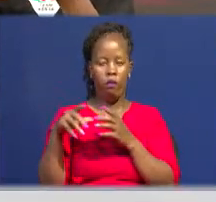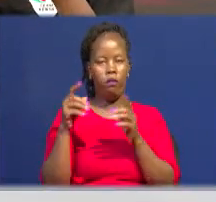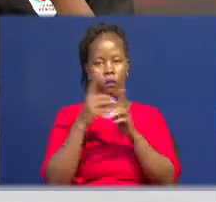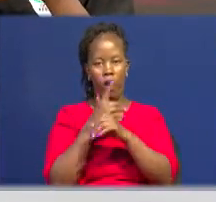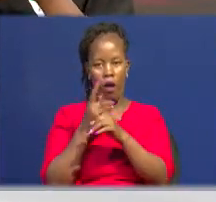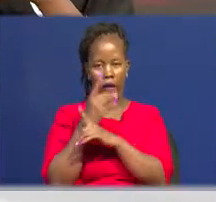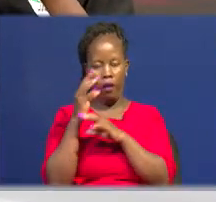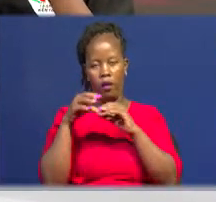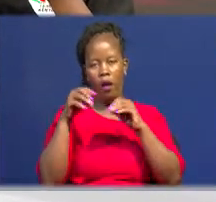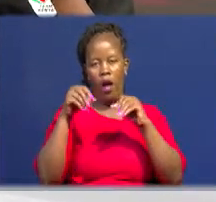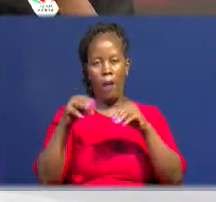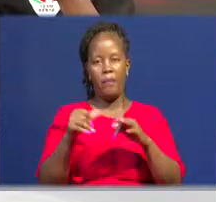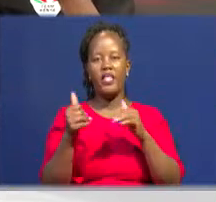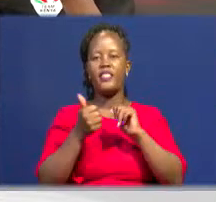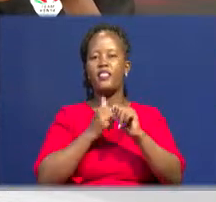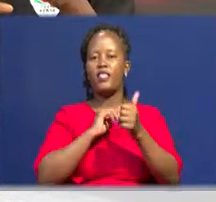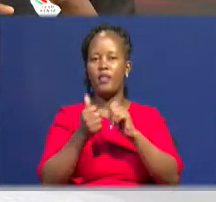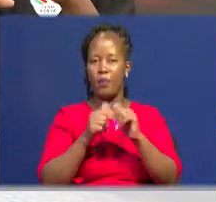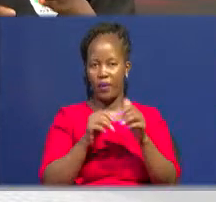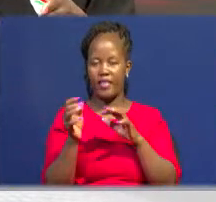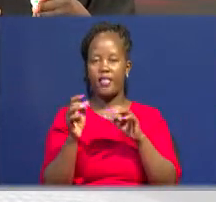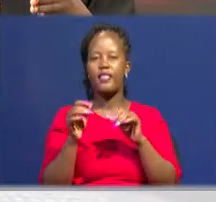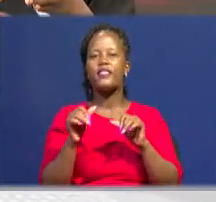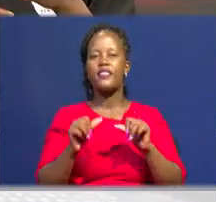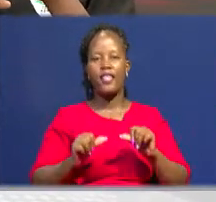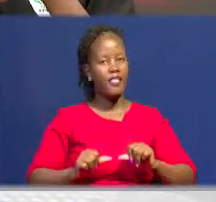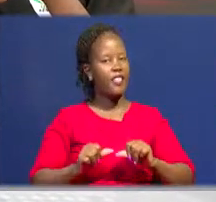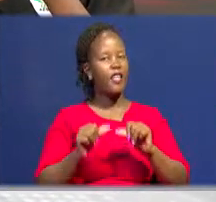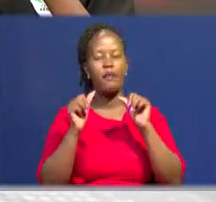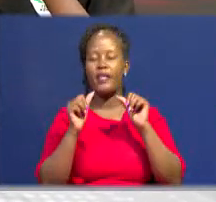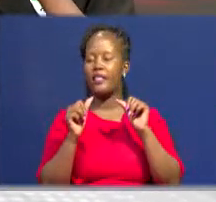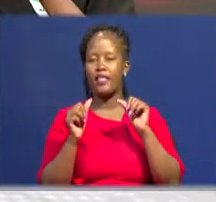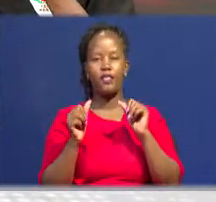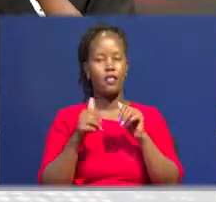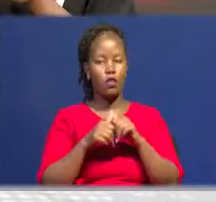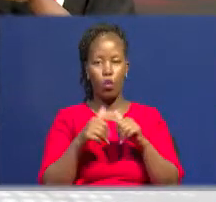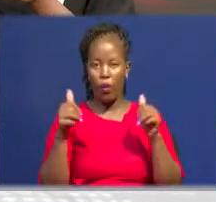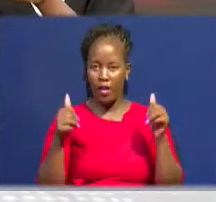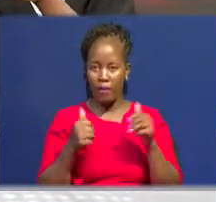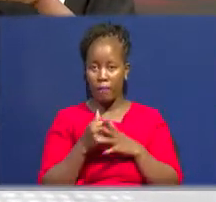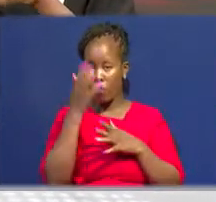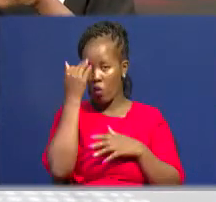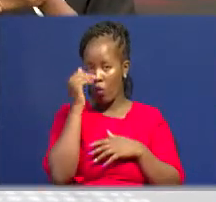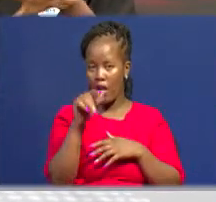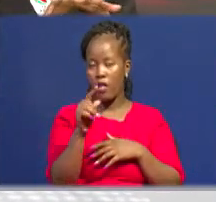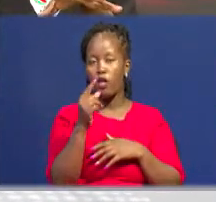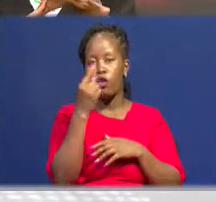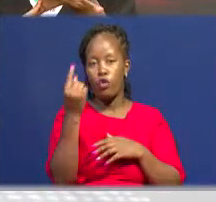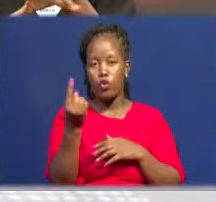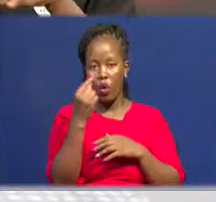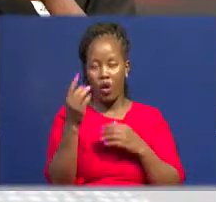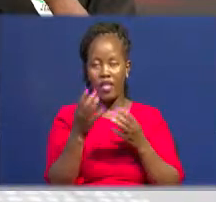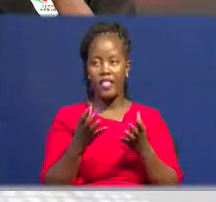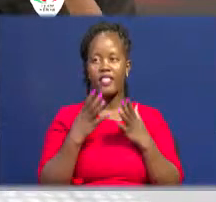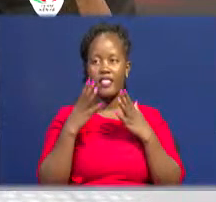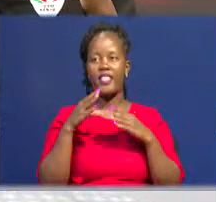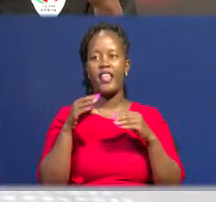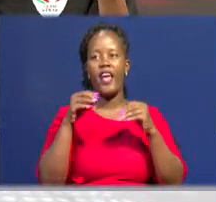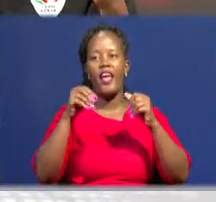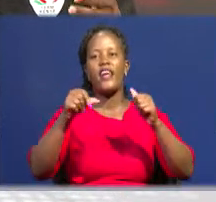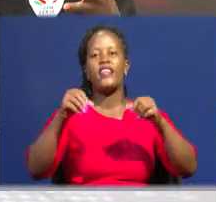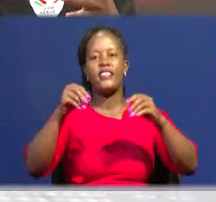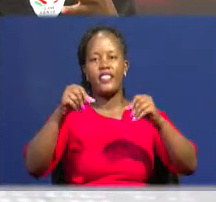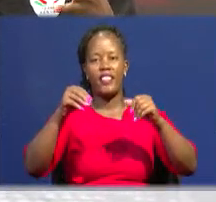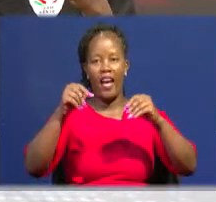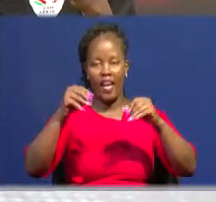sports, the aspect of sustainability comes through because you really just need the beach, the sand,